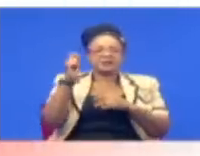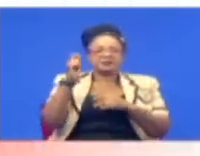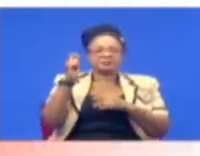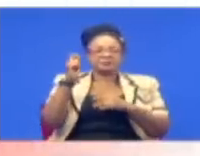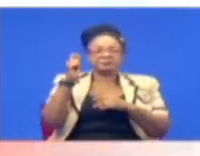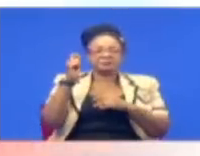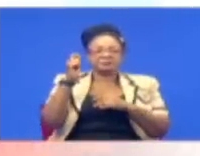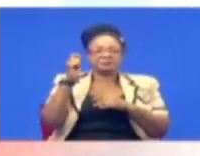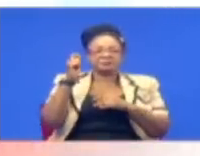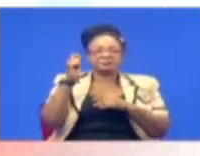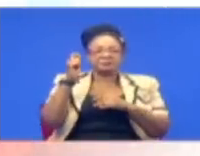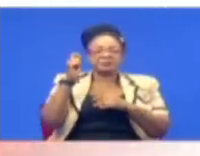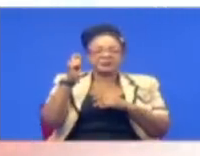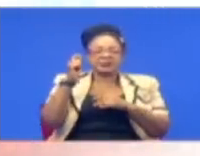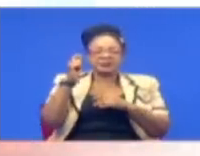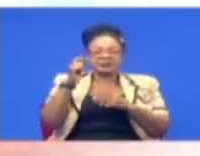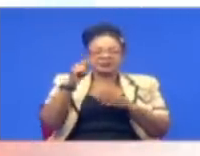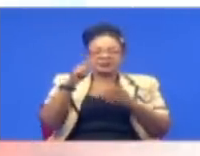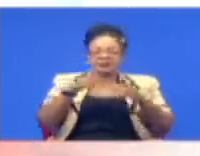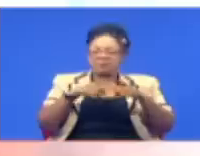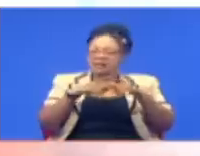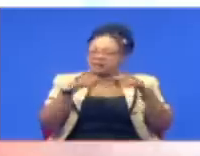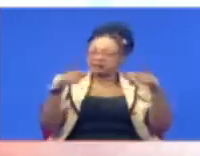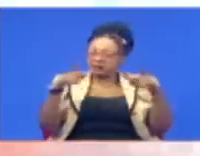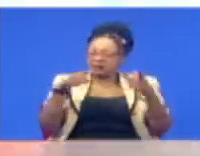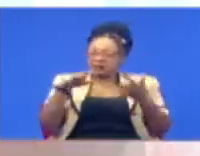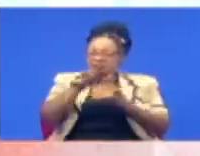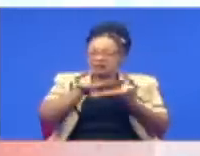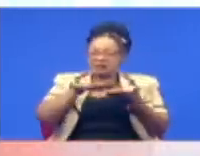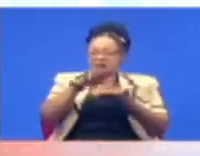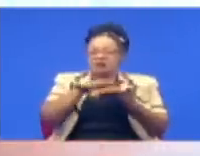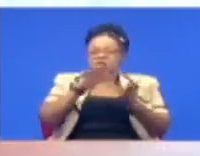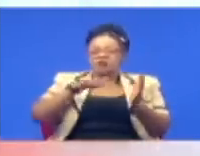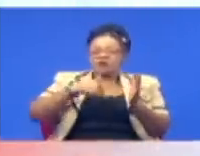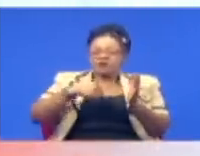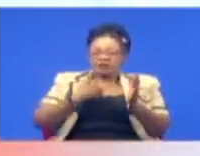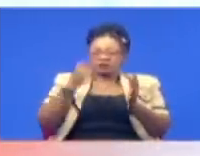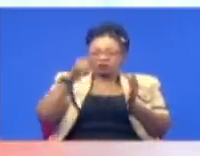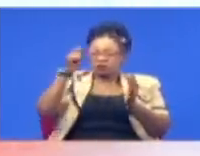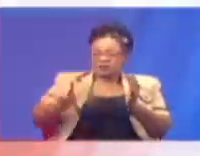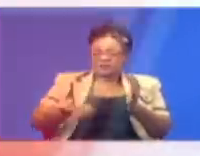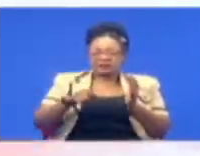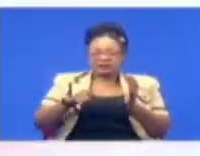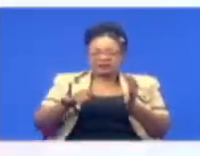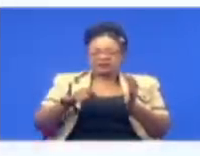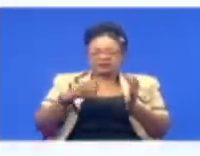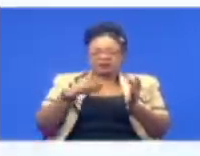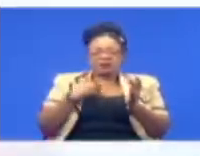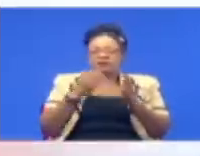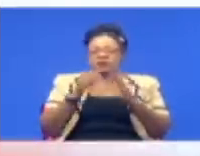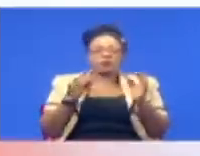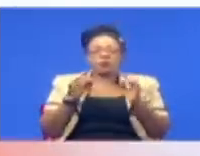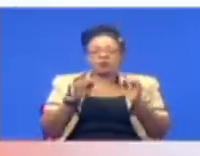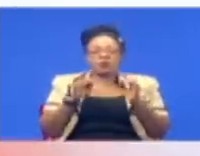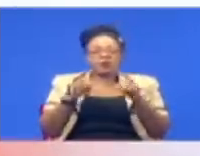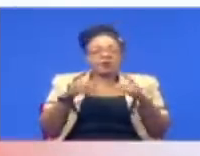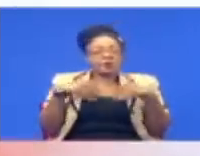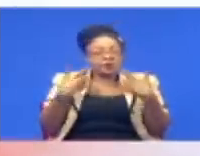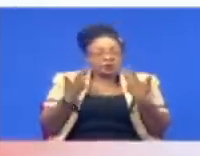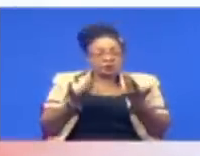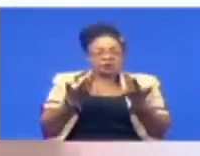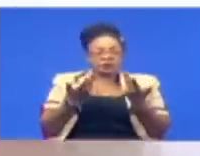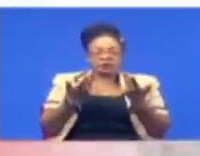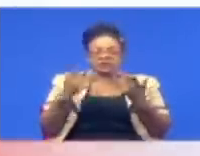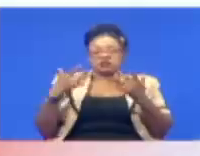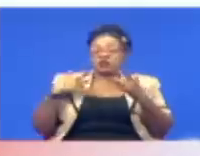in major areas that you feel the judiciary is lacking or is of concern to